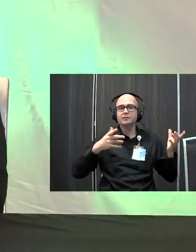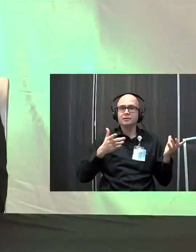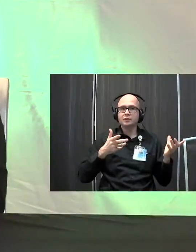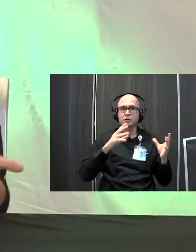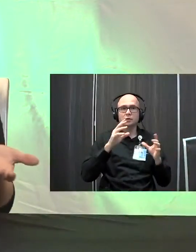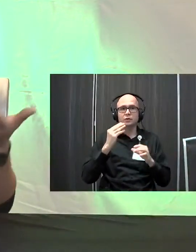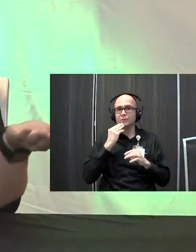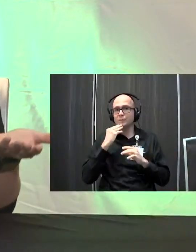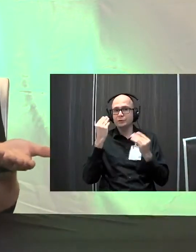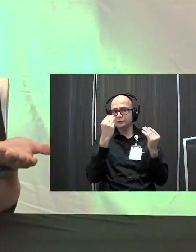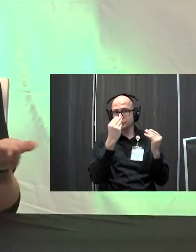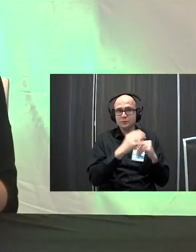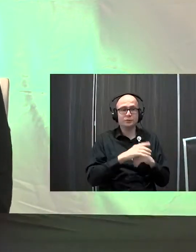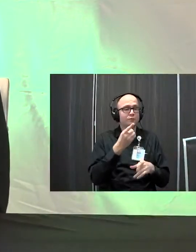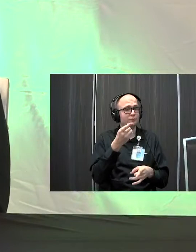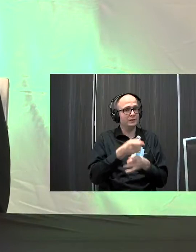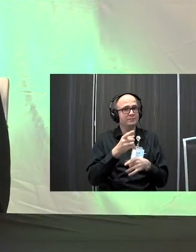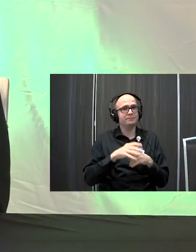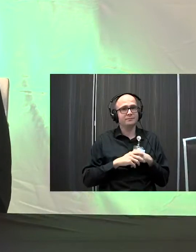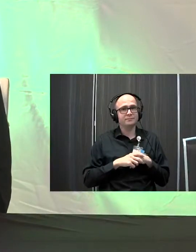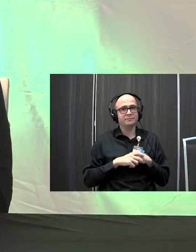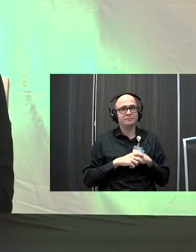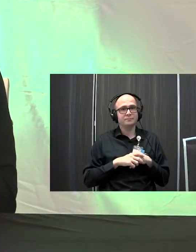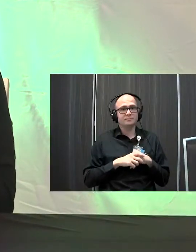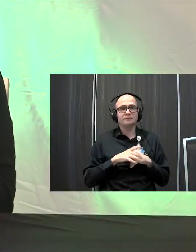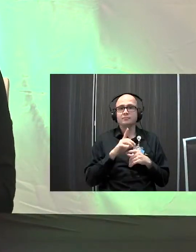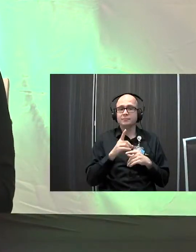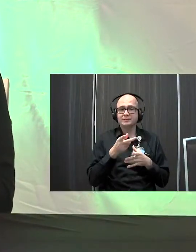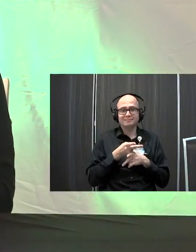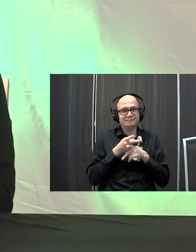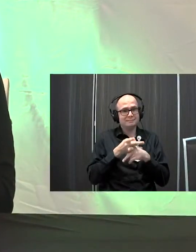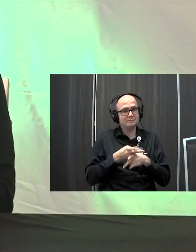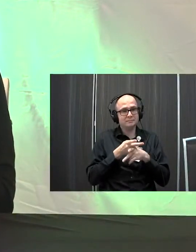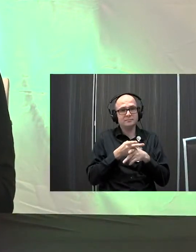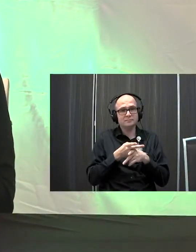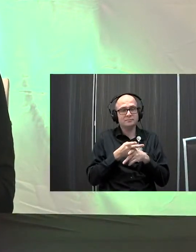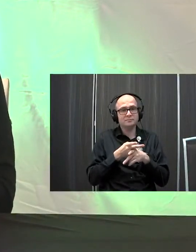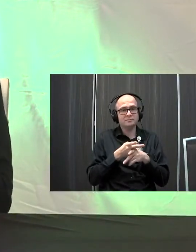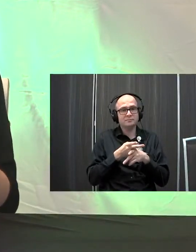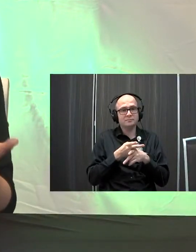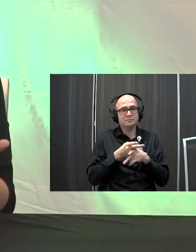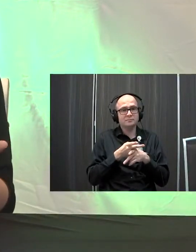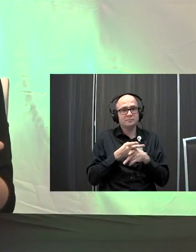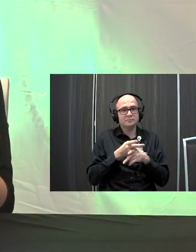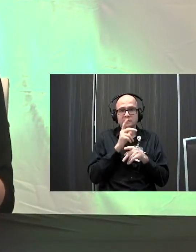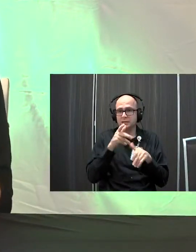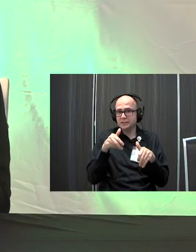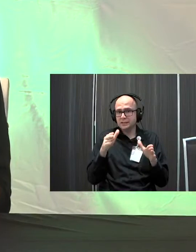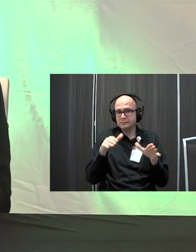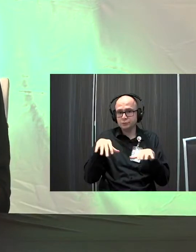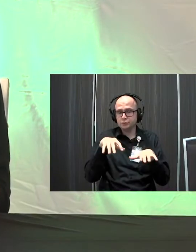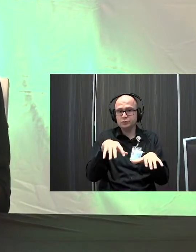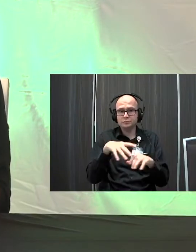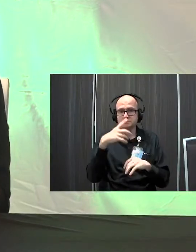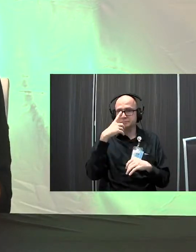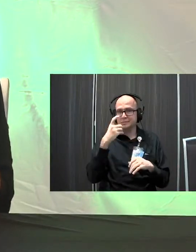the grocery store or right. But what we need to be careful about is that we don't just not let them do those things,